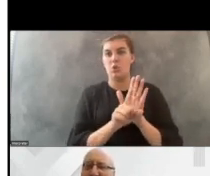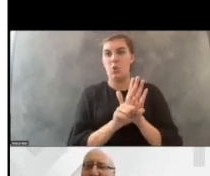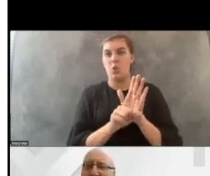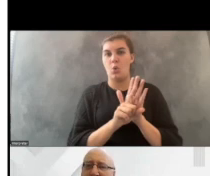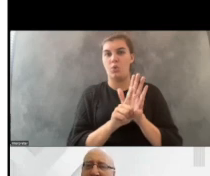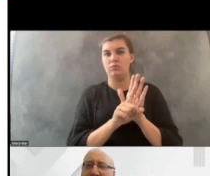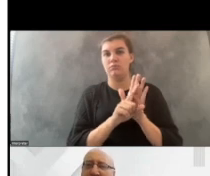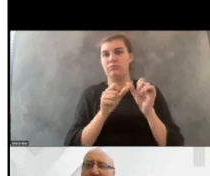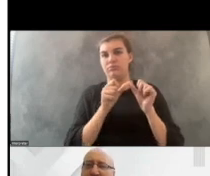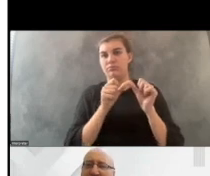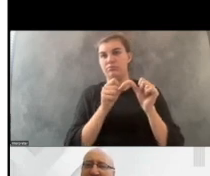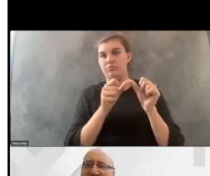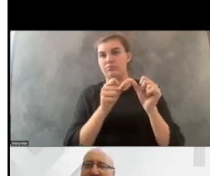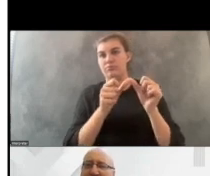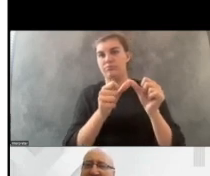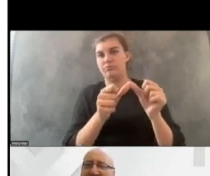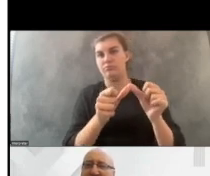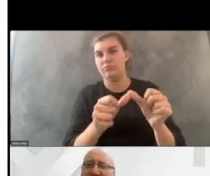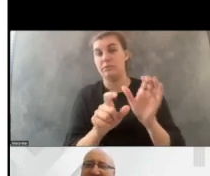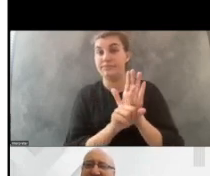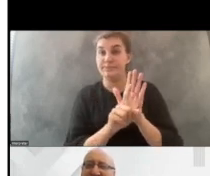requirements of being operable